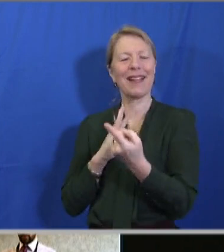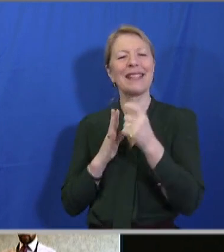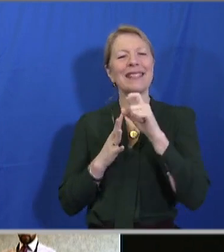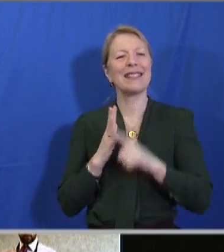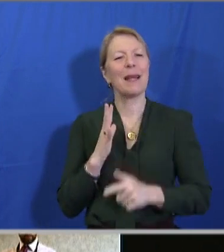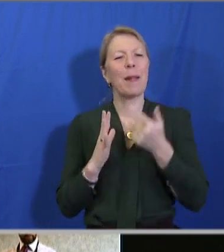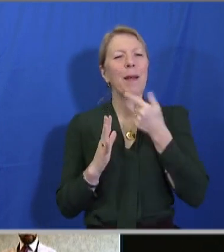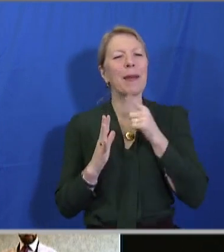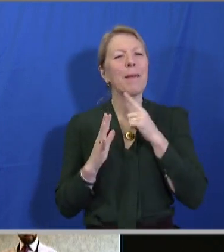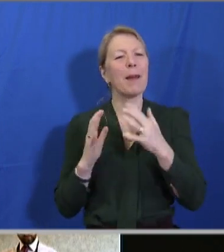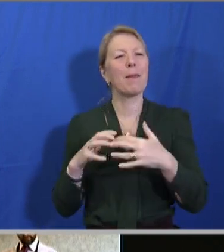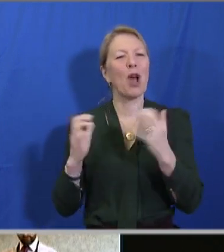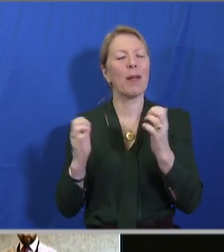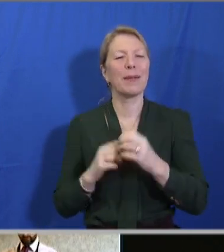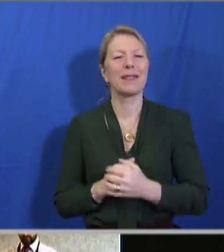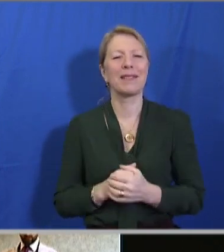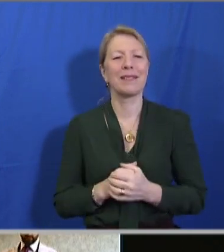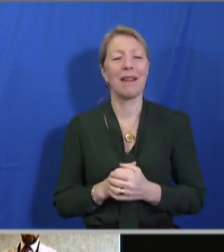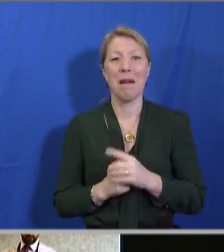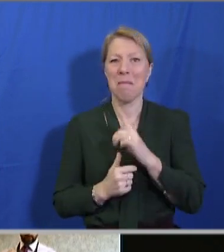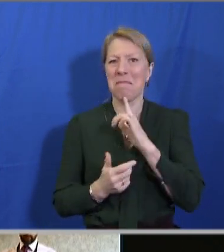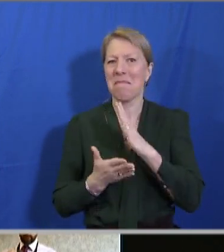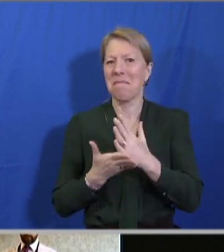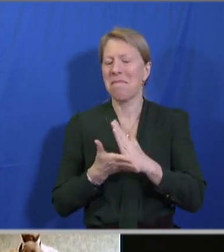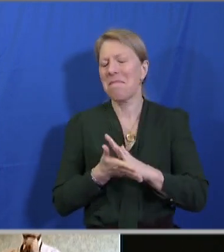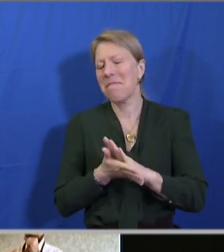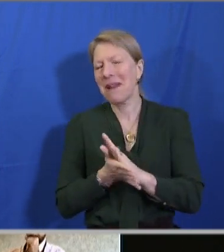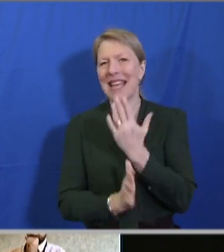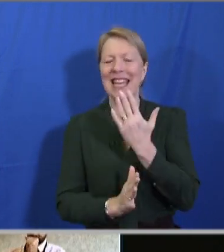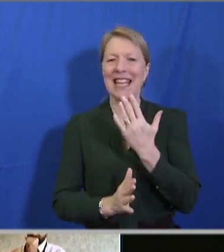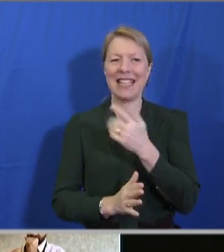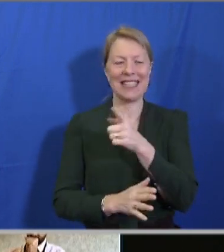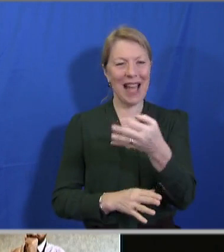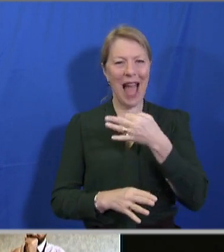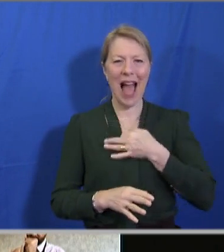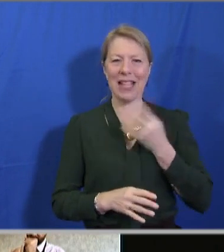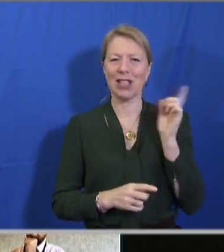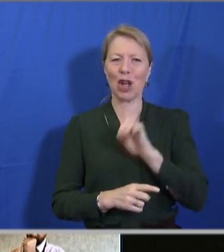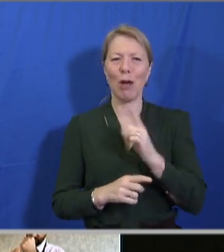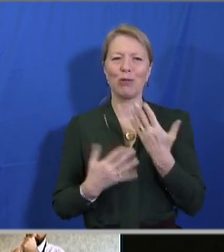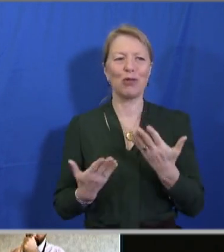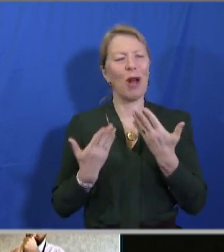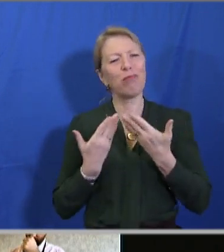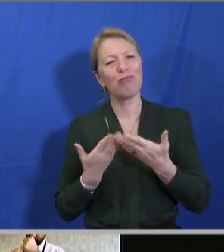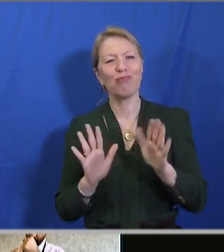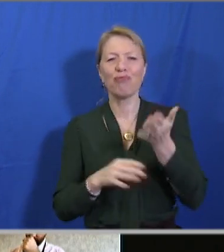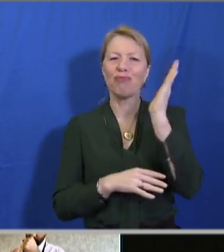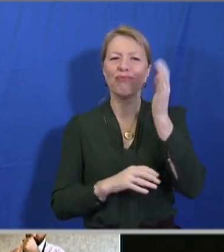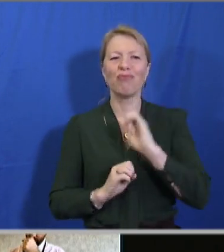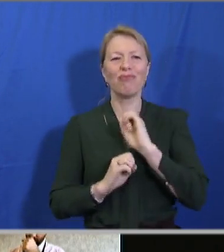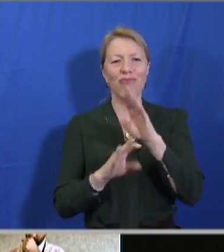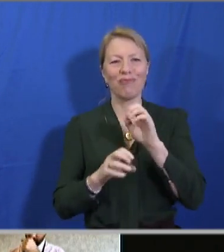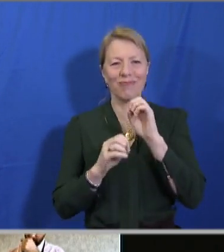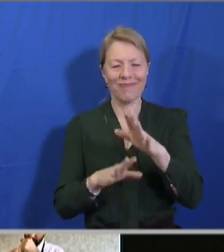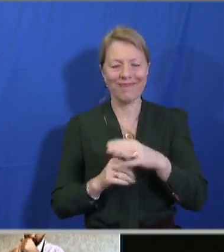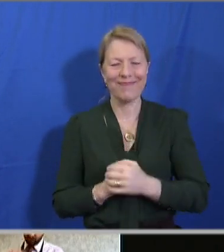Parliament. I'm very pleased to be invited here today to deliver a few opening remarks, but unfortunately due to other pressures I'm